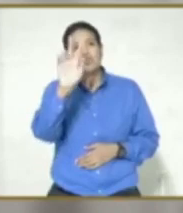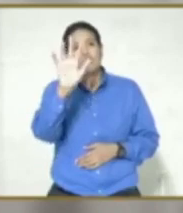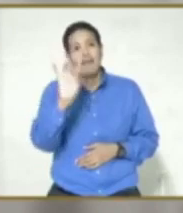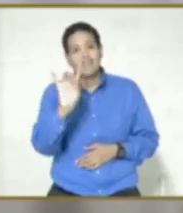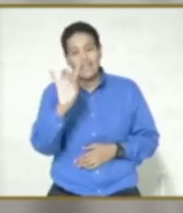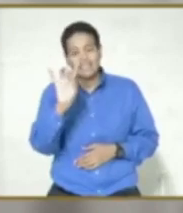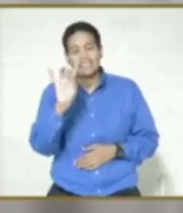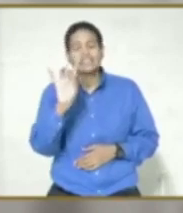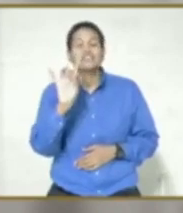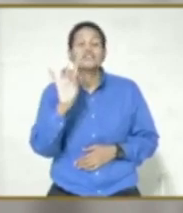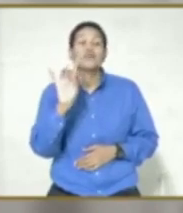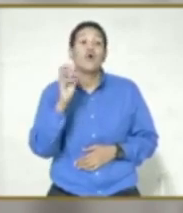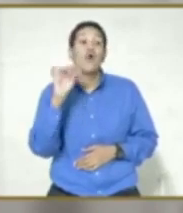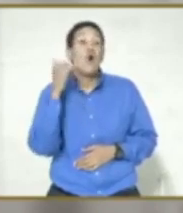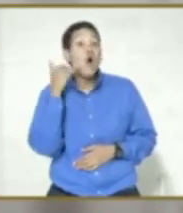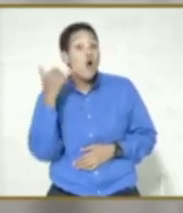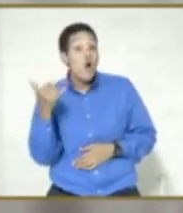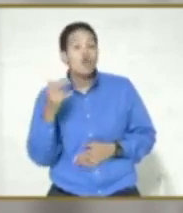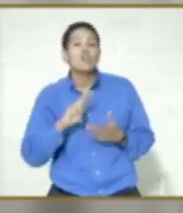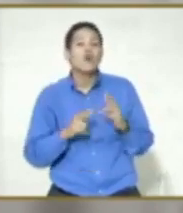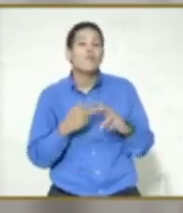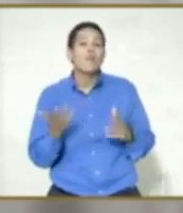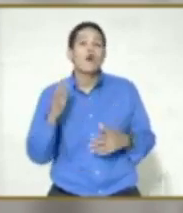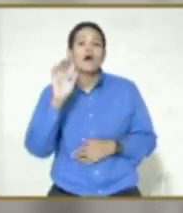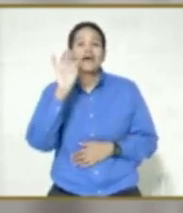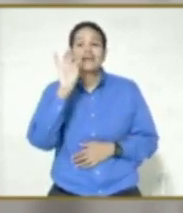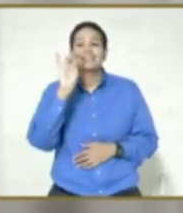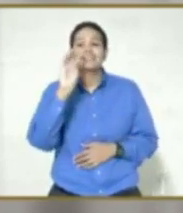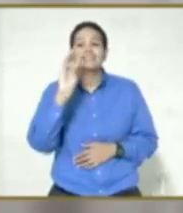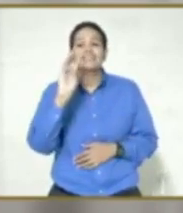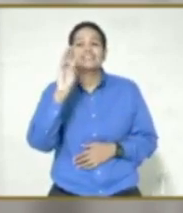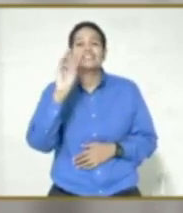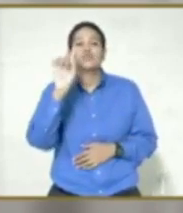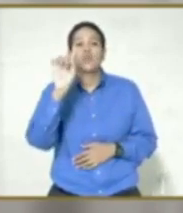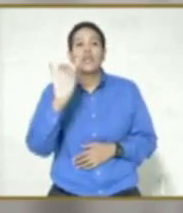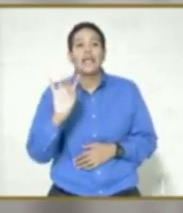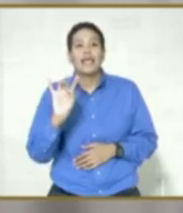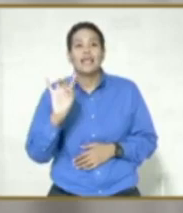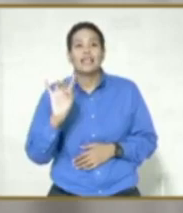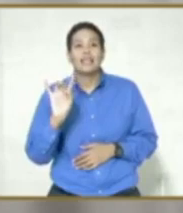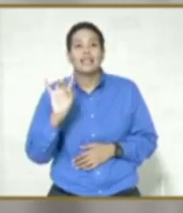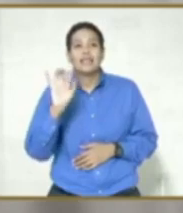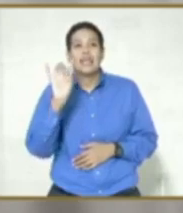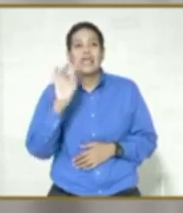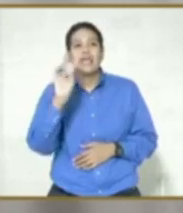876-298-6258. Our toll-free number, of course, is